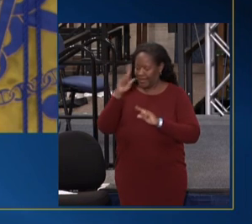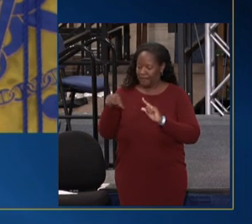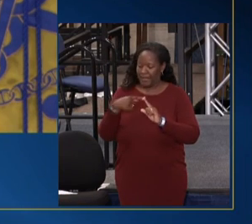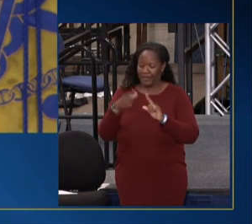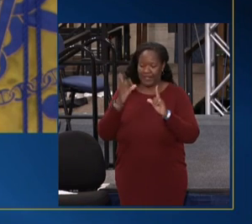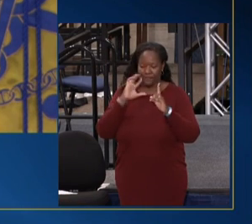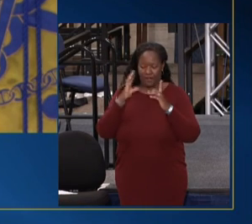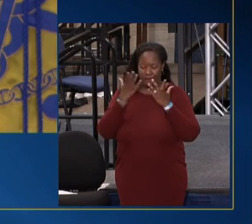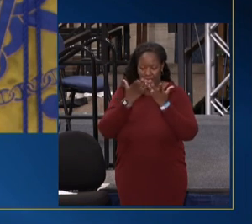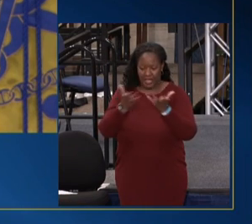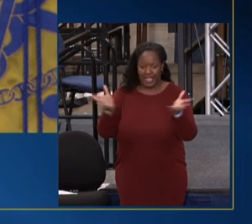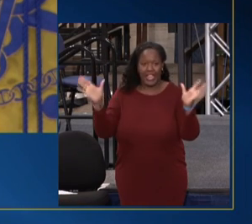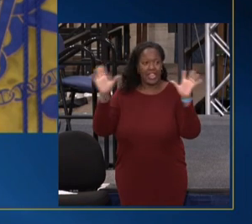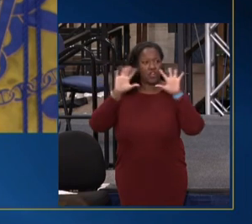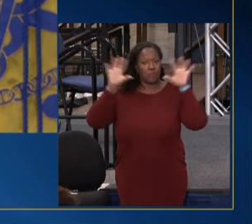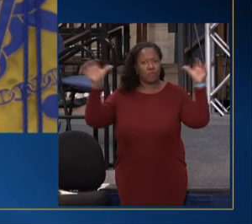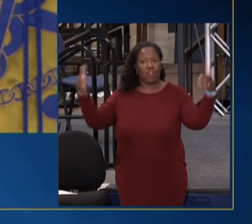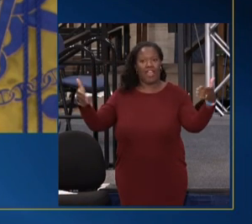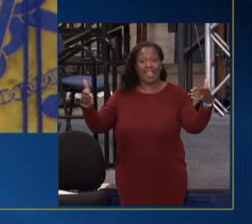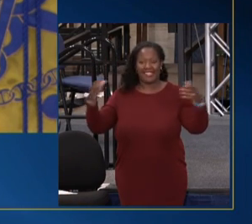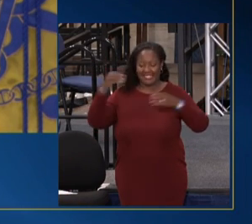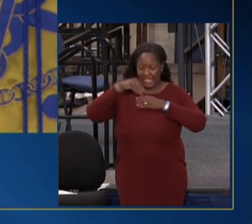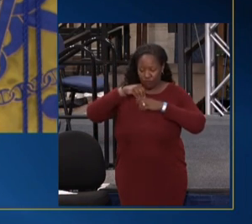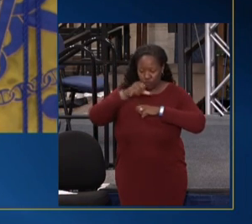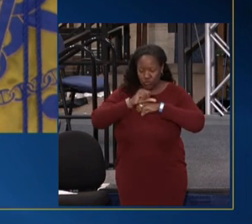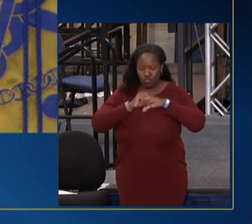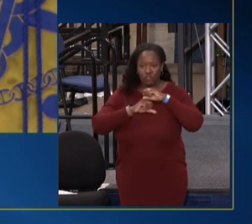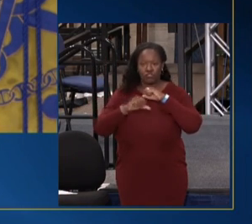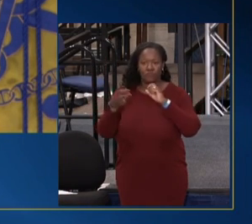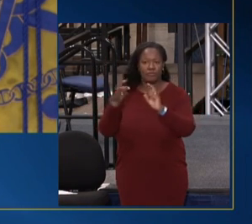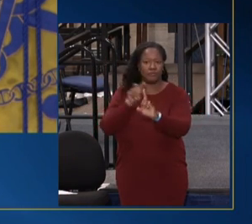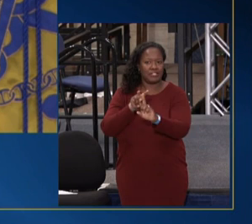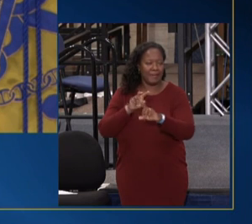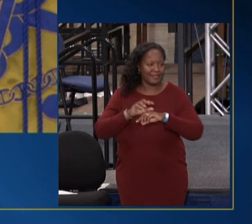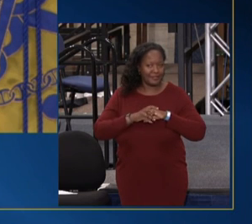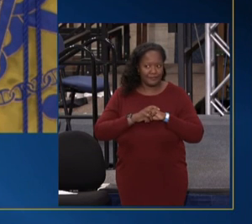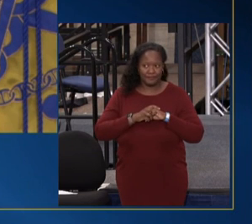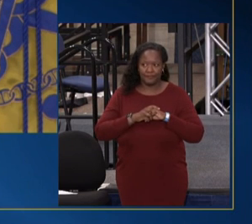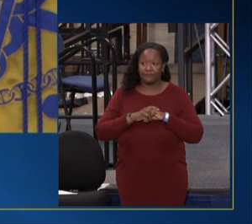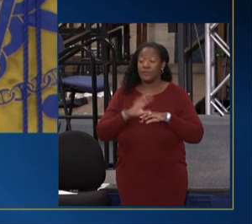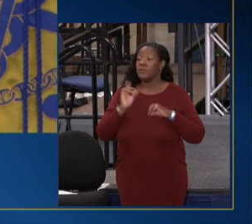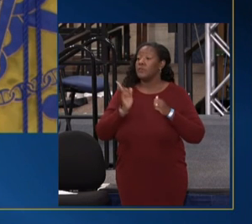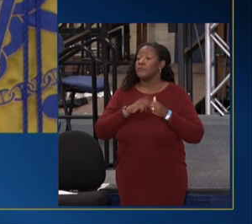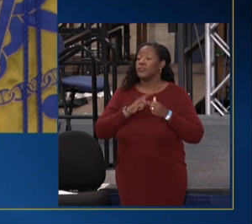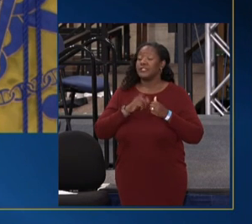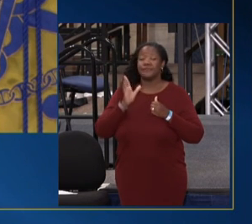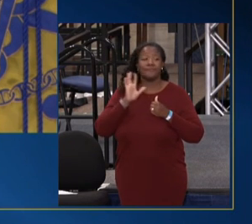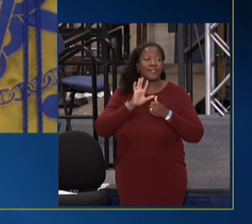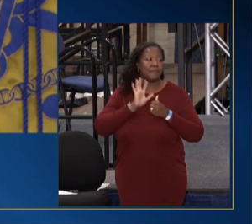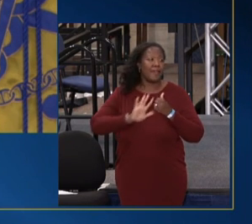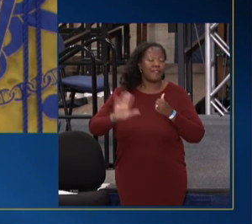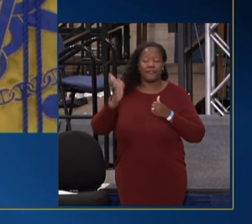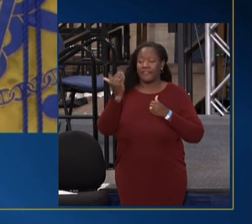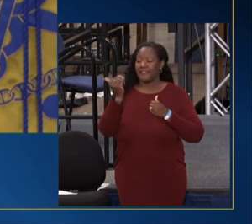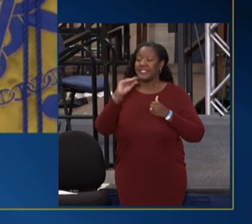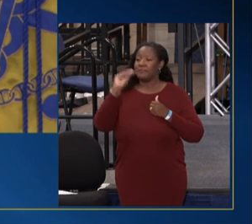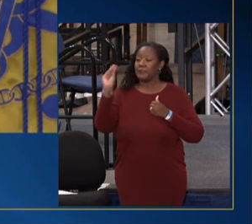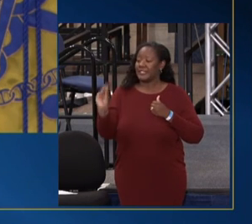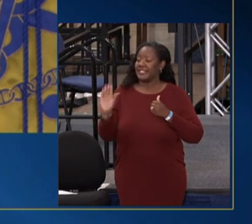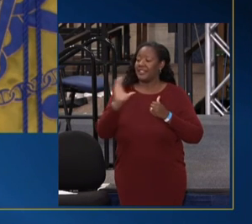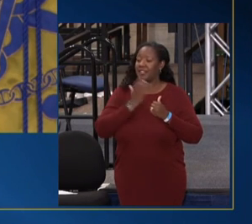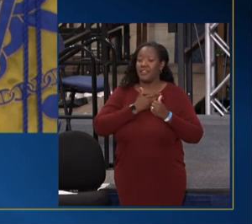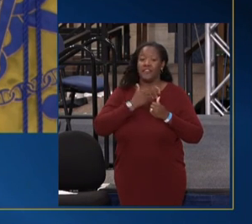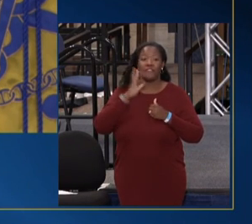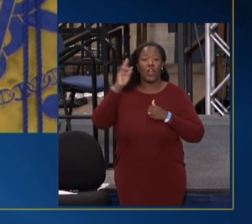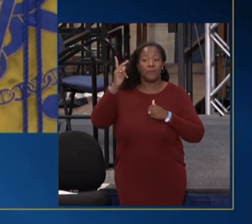from an infrastructure perspective. And the first of those is the fact that around 15% of our